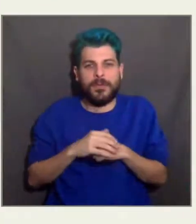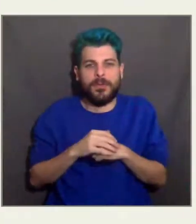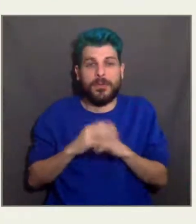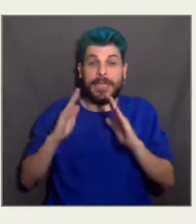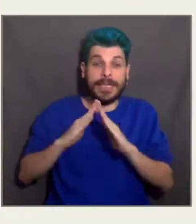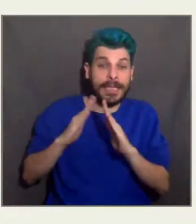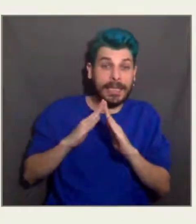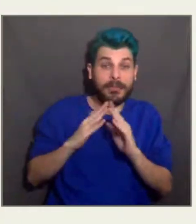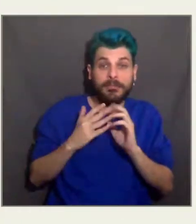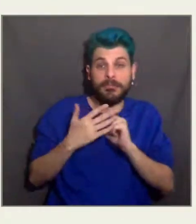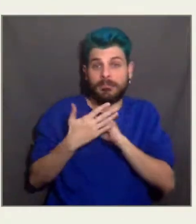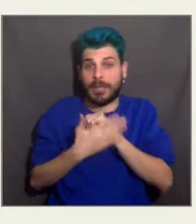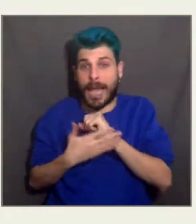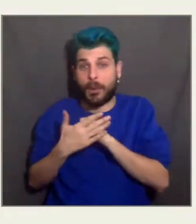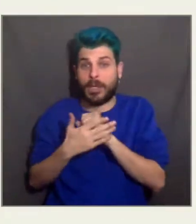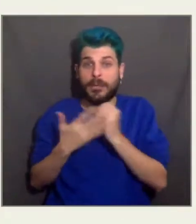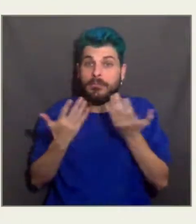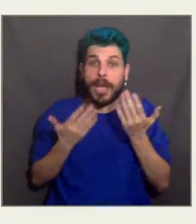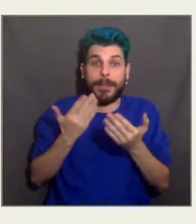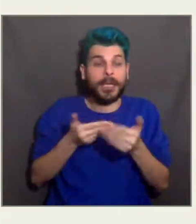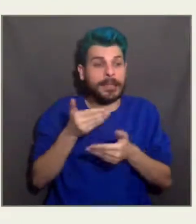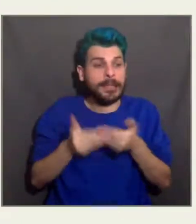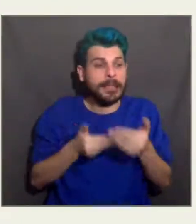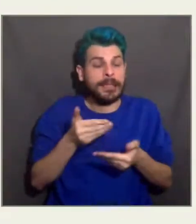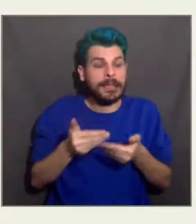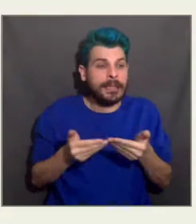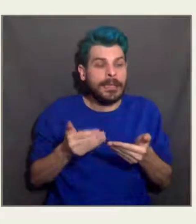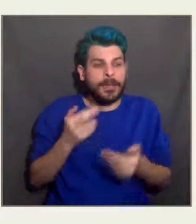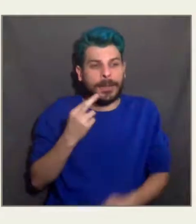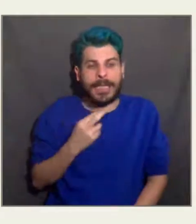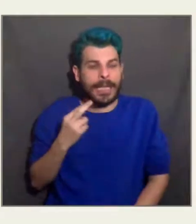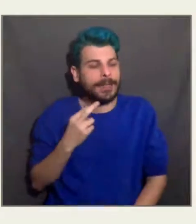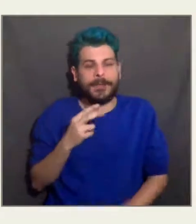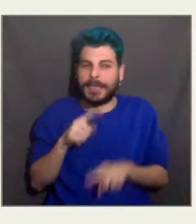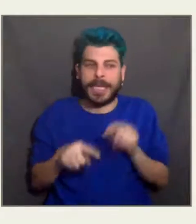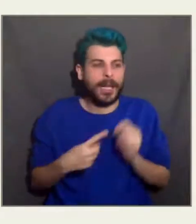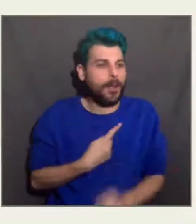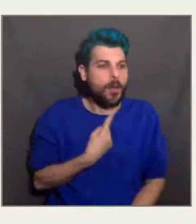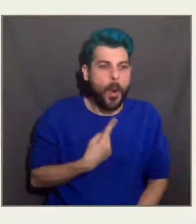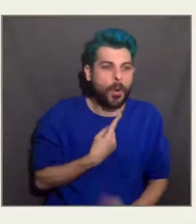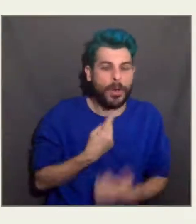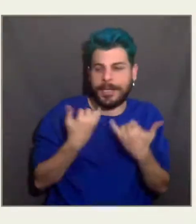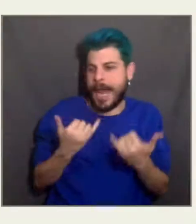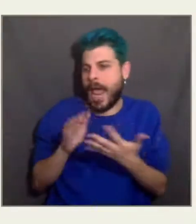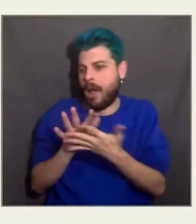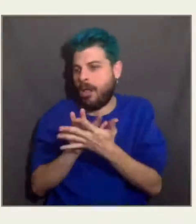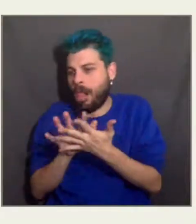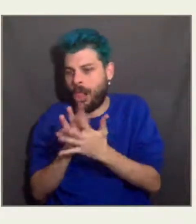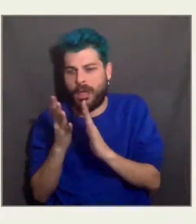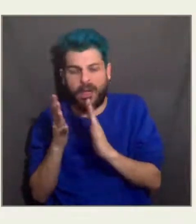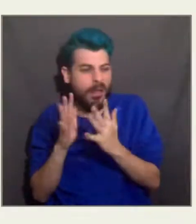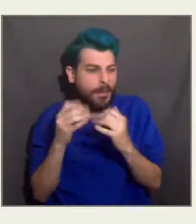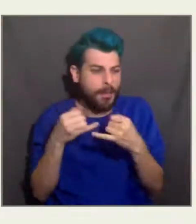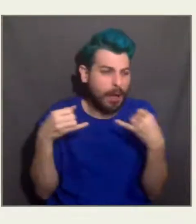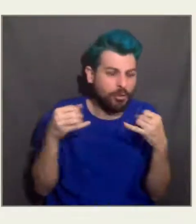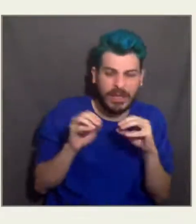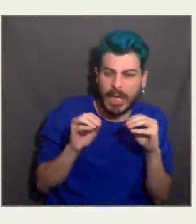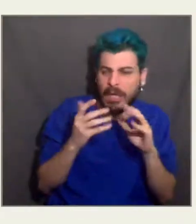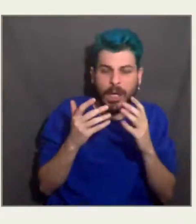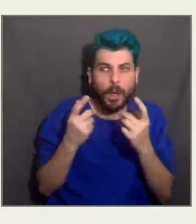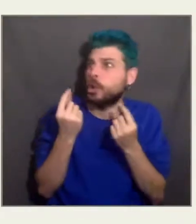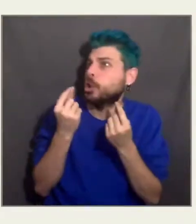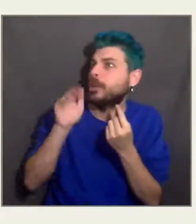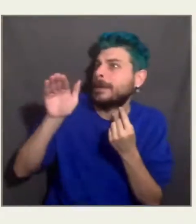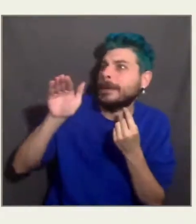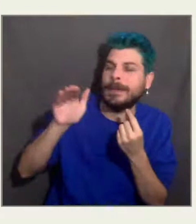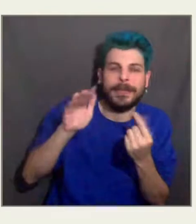the services themselves because the lines have been blurred and the boundaries mean nothing. That's when they come to us, or when the